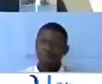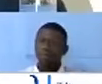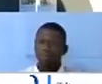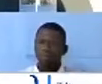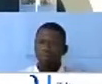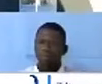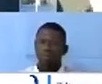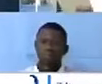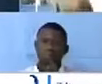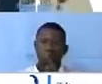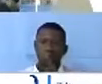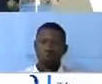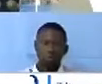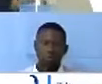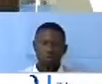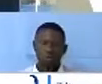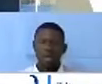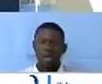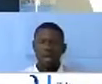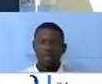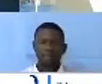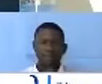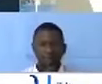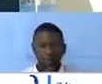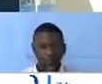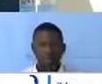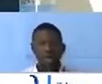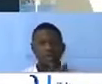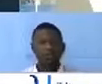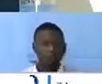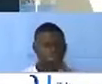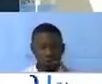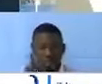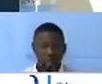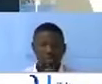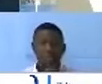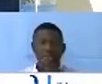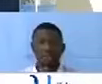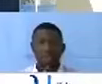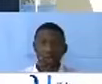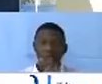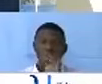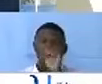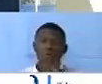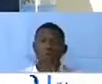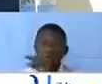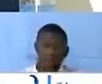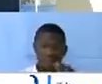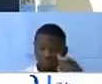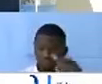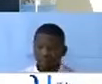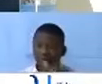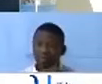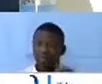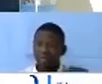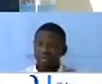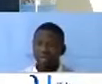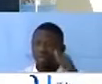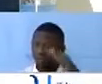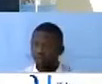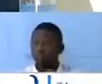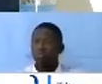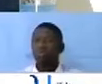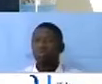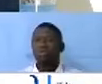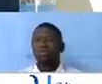have interviewed who incriminate you. Why ñu ñi yow ñi rek ñom lañ waxtanal ño xamne wax nañ ne yow bokk nga